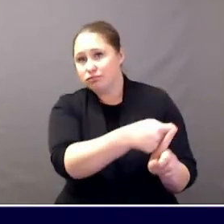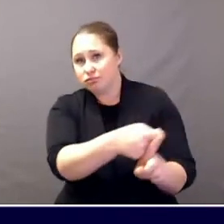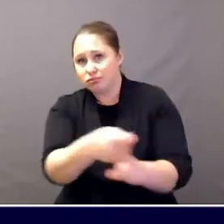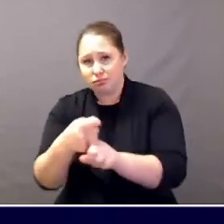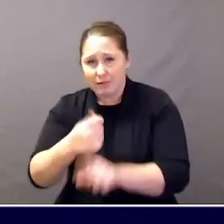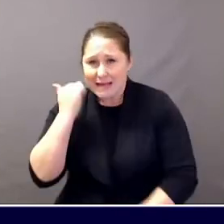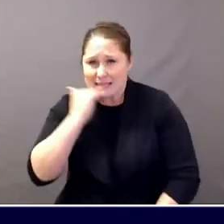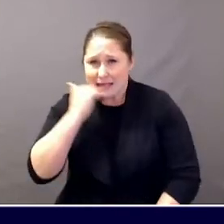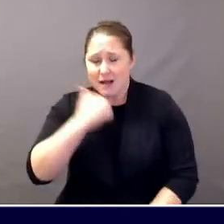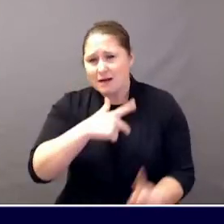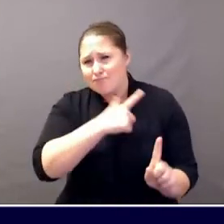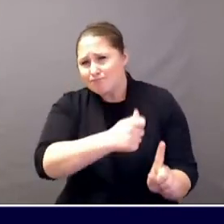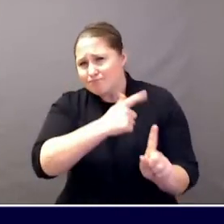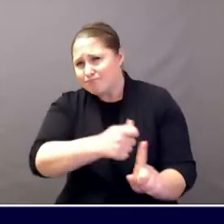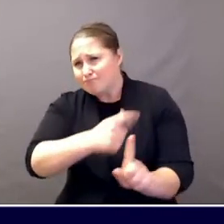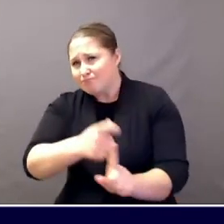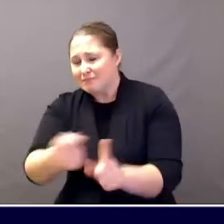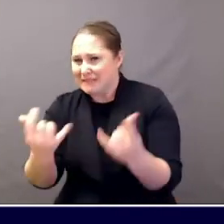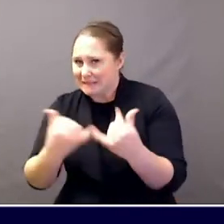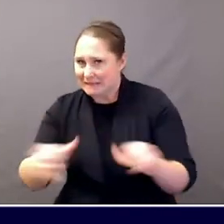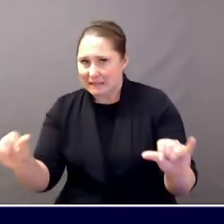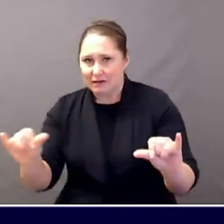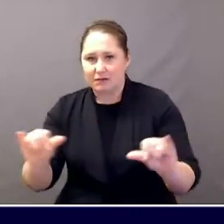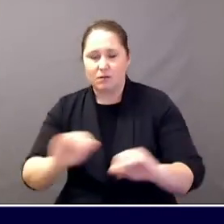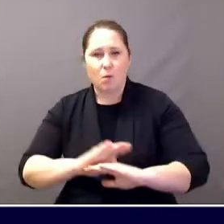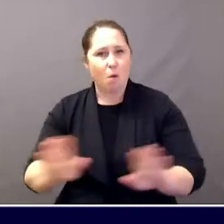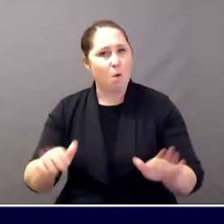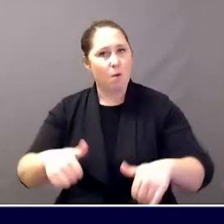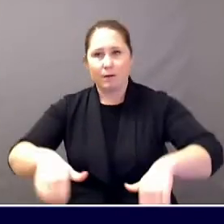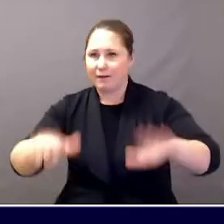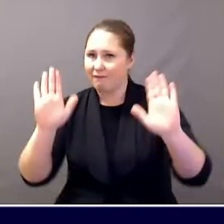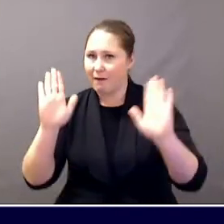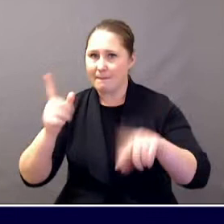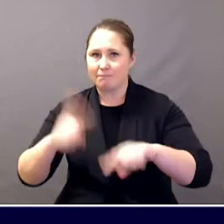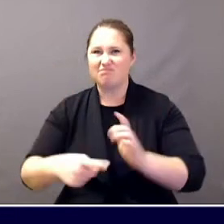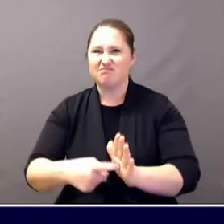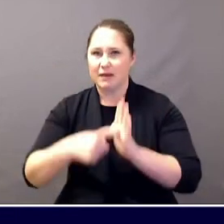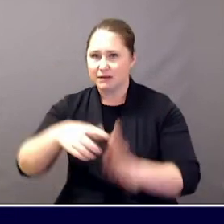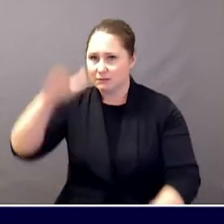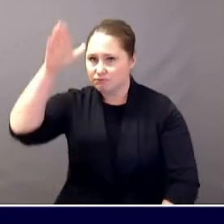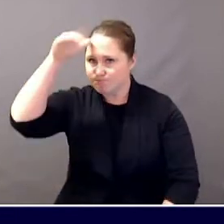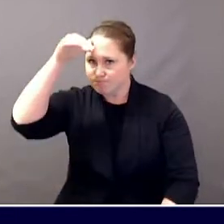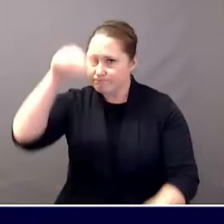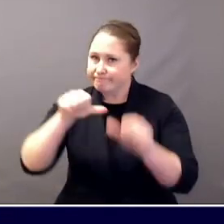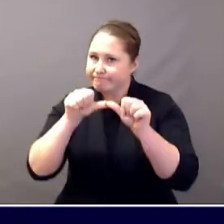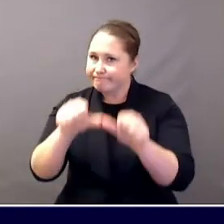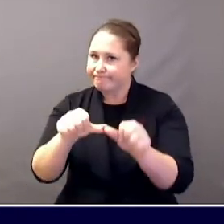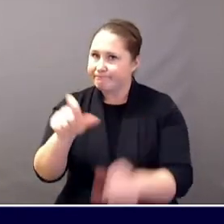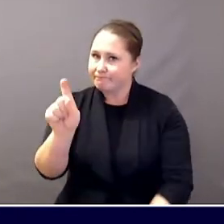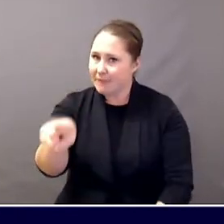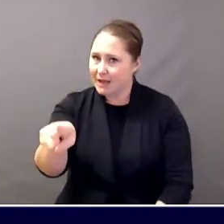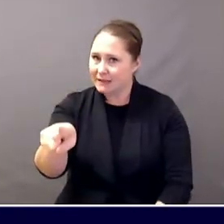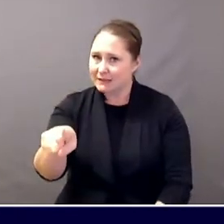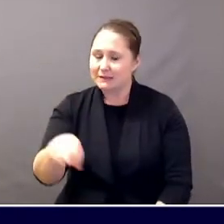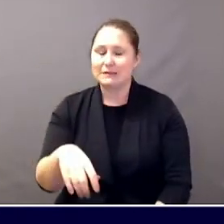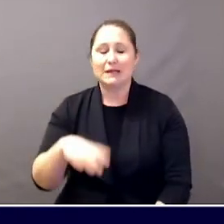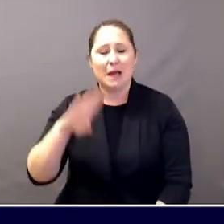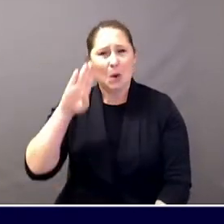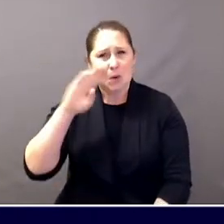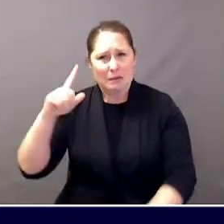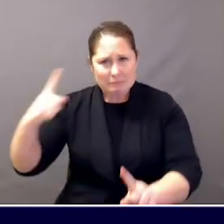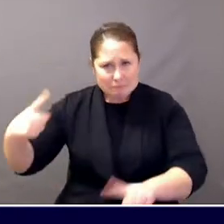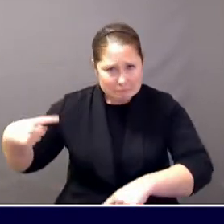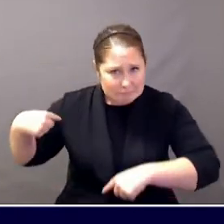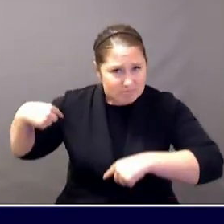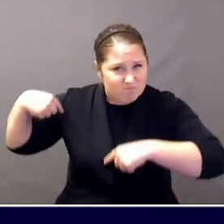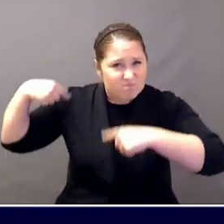day, we cannot let our guard down. Now, I know that's hard to do, especially because we've all had our guards up for so